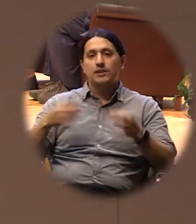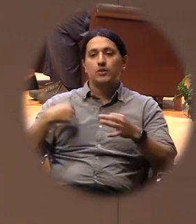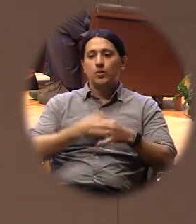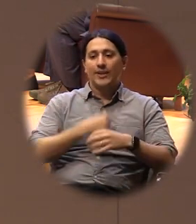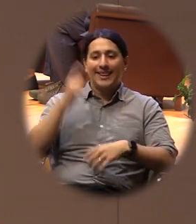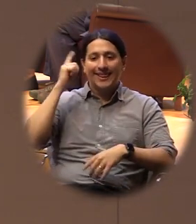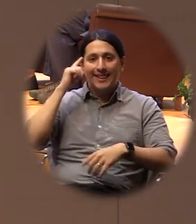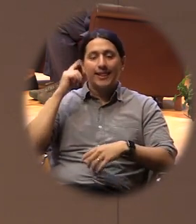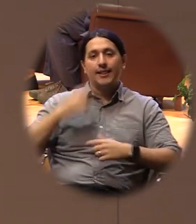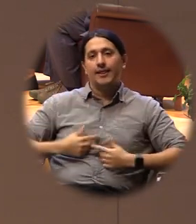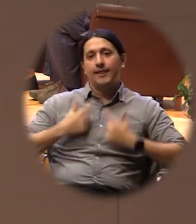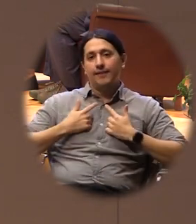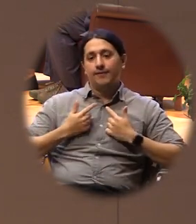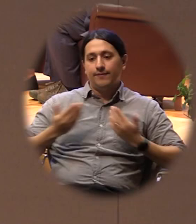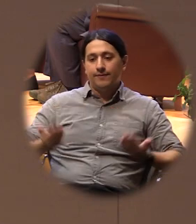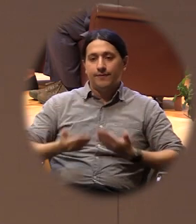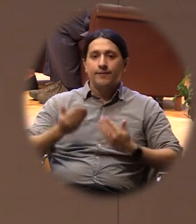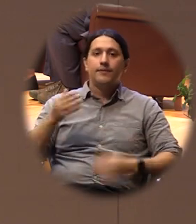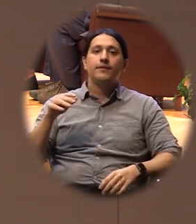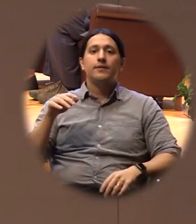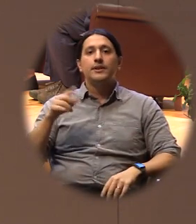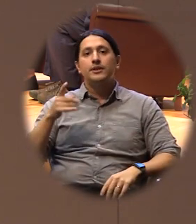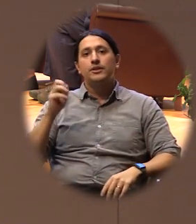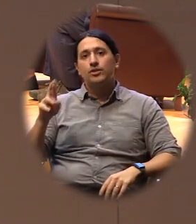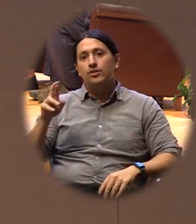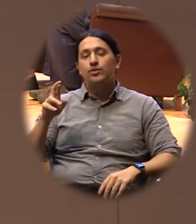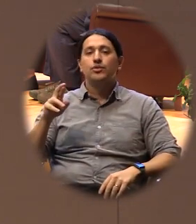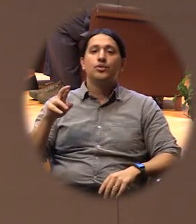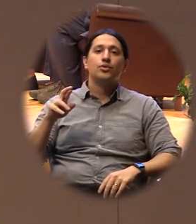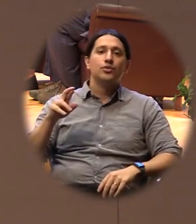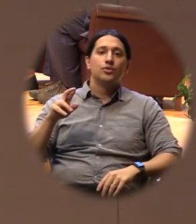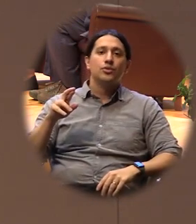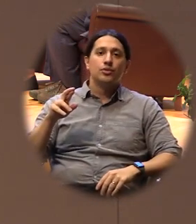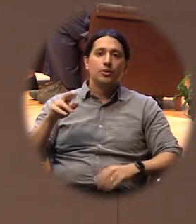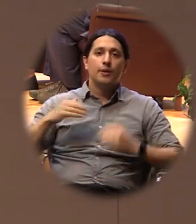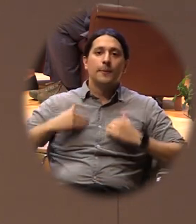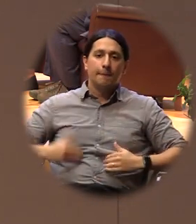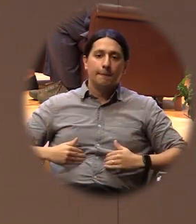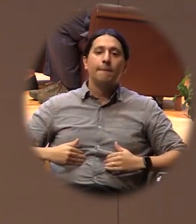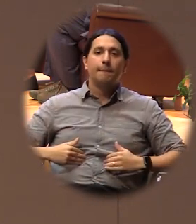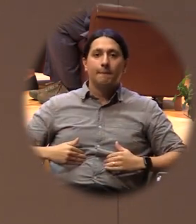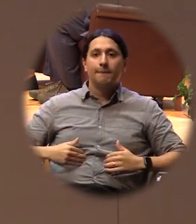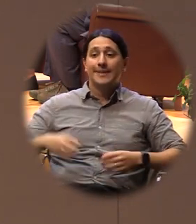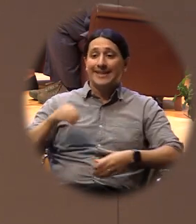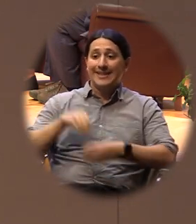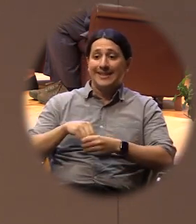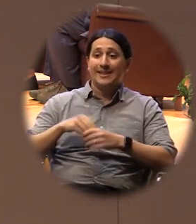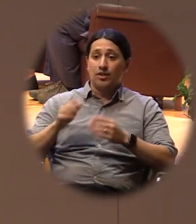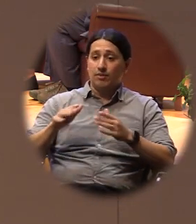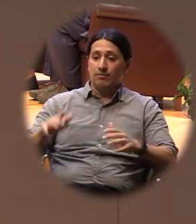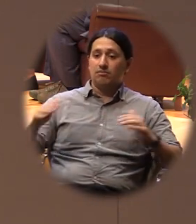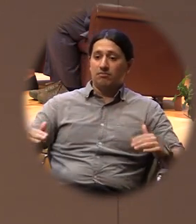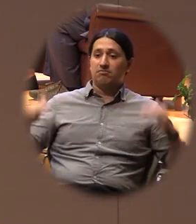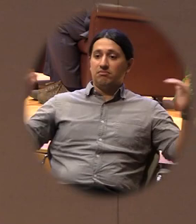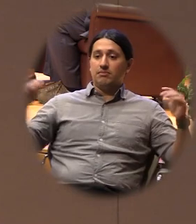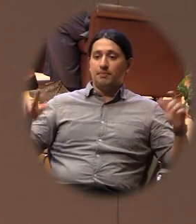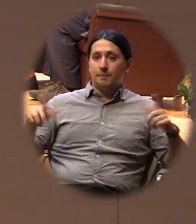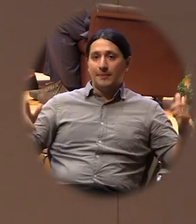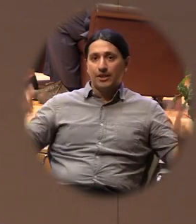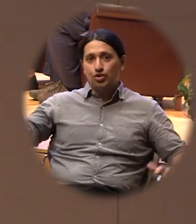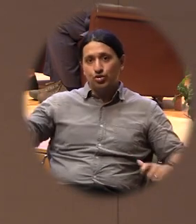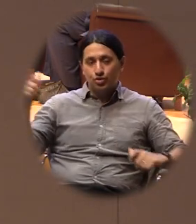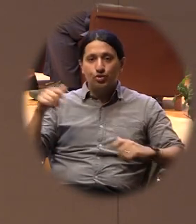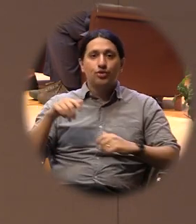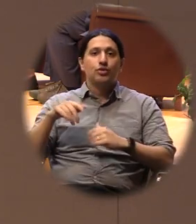sometimes those bodies are engaged in reproduction in a larger social world, Loretta Ross and Dorothy Roberts are